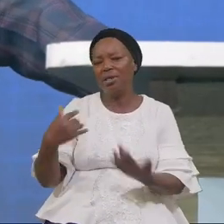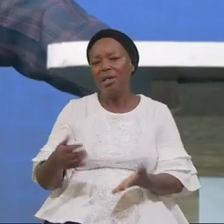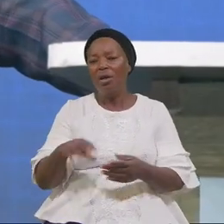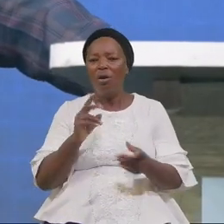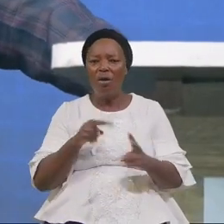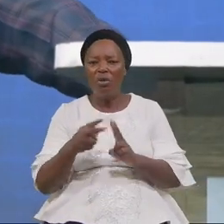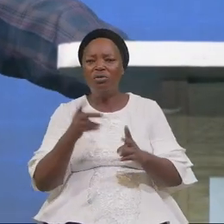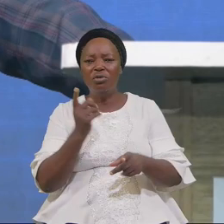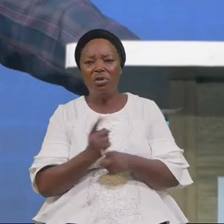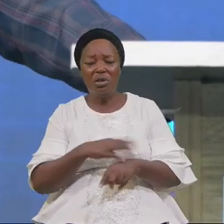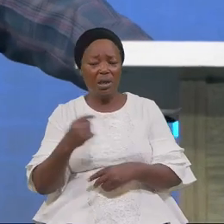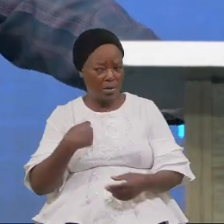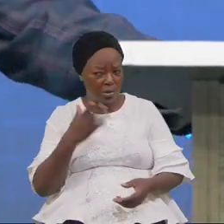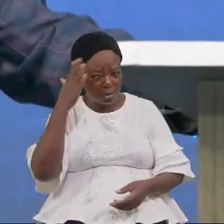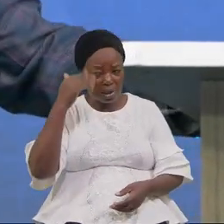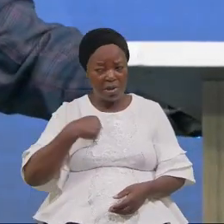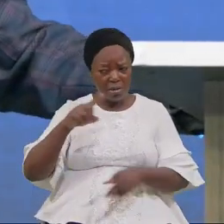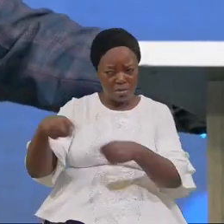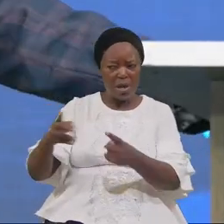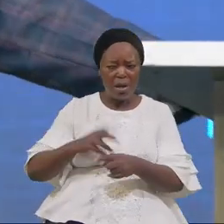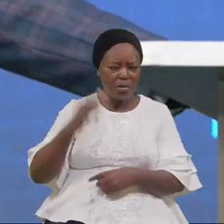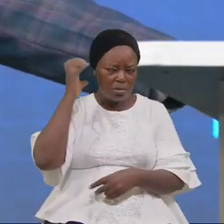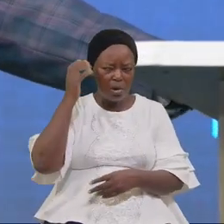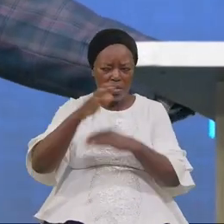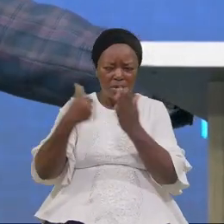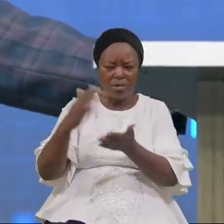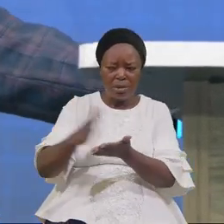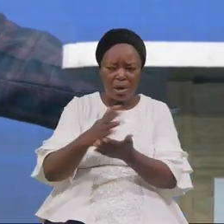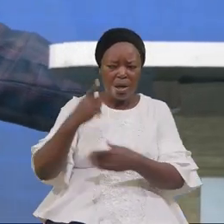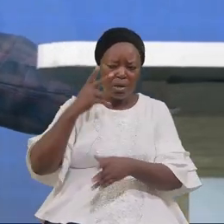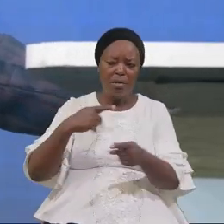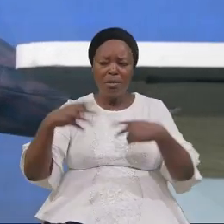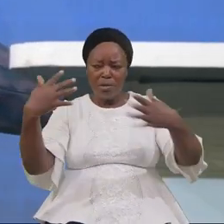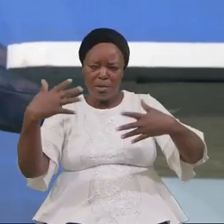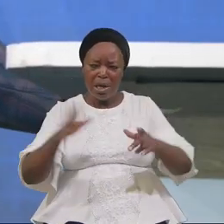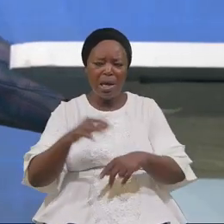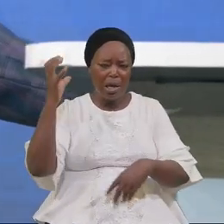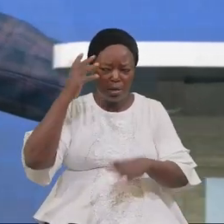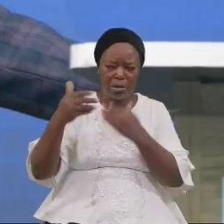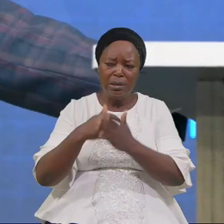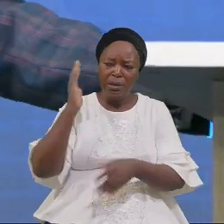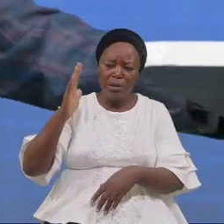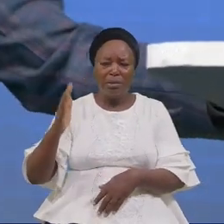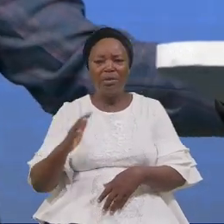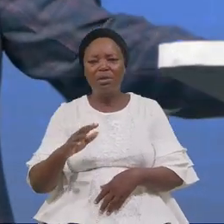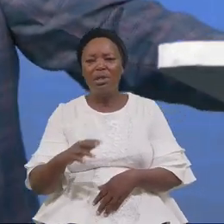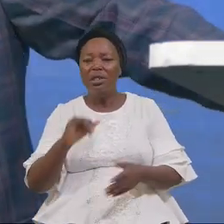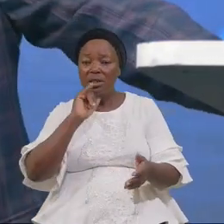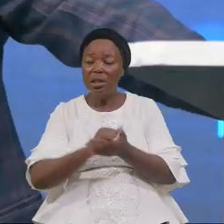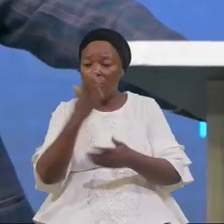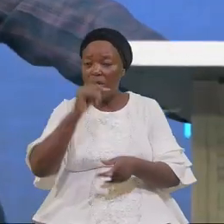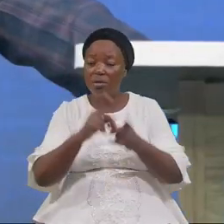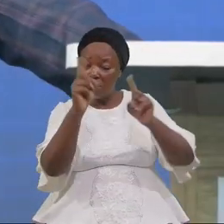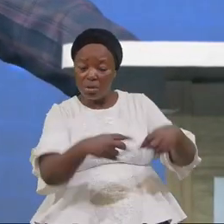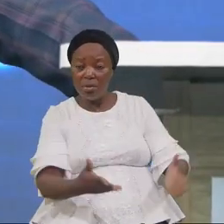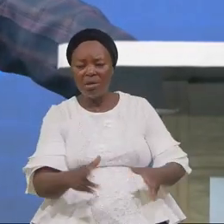all those songs and all those messages, and I heard all those testimonies. Is that why you came? No, you don't want to be